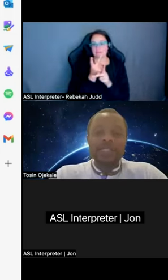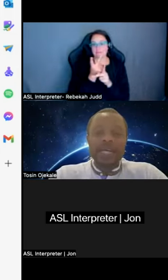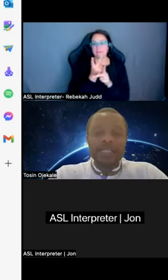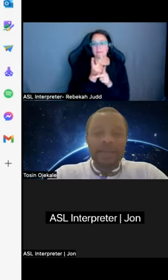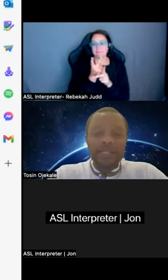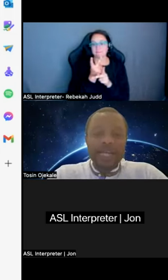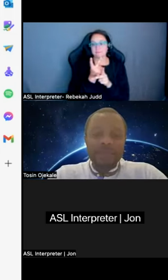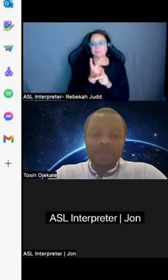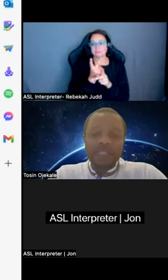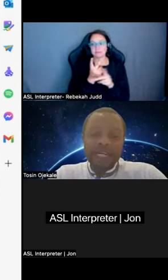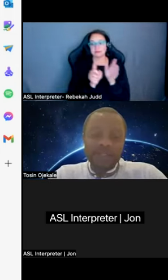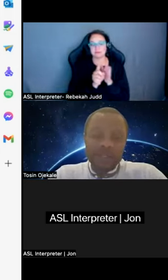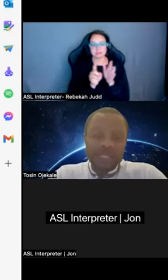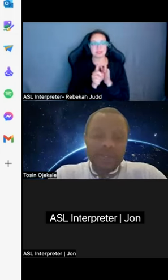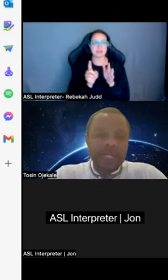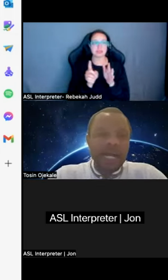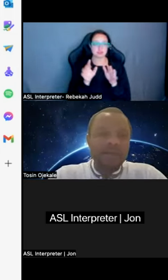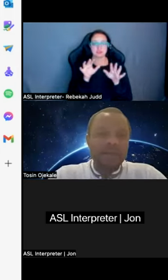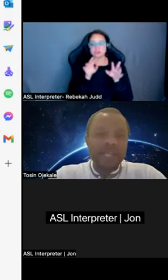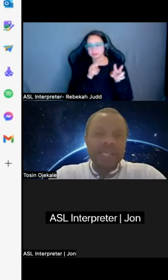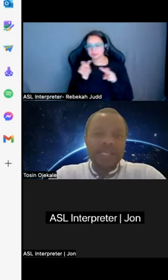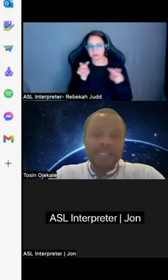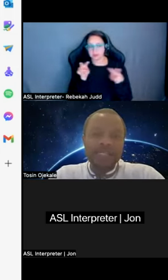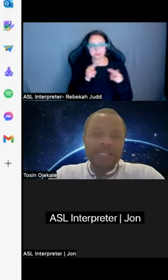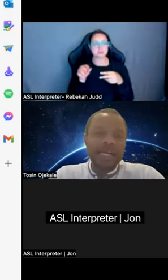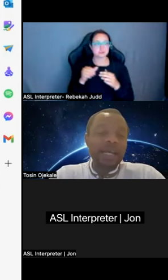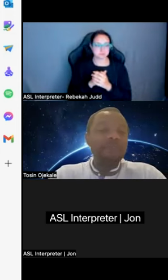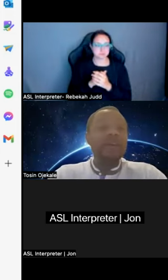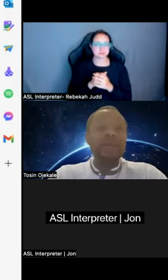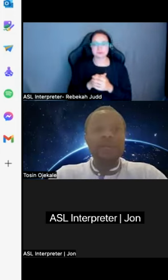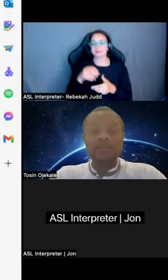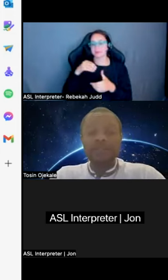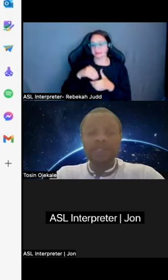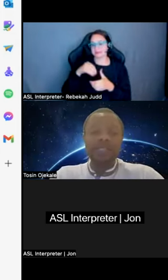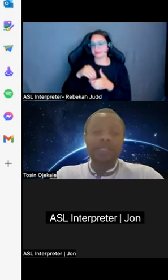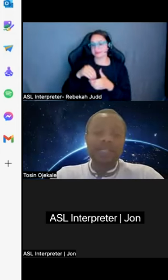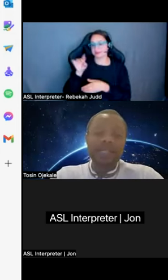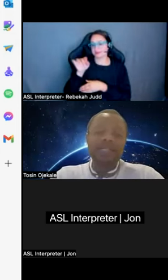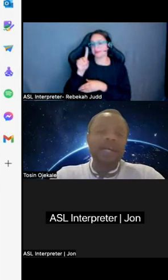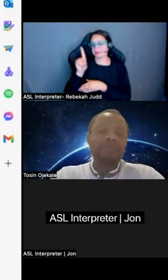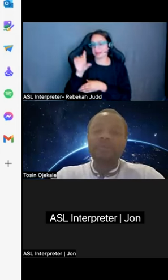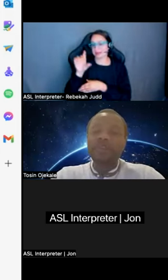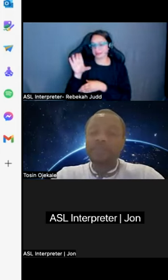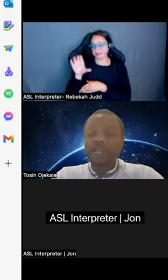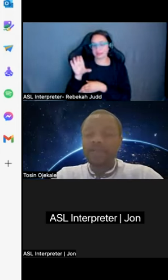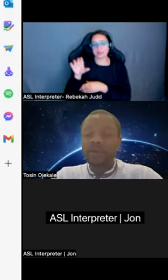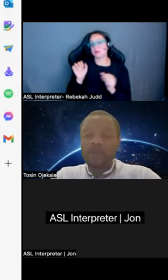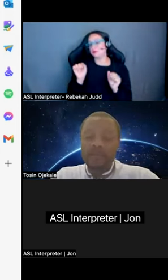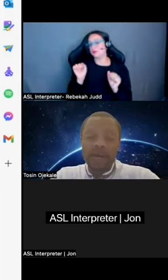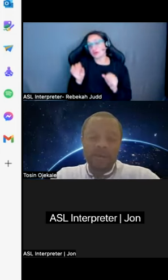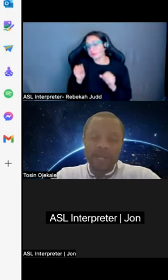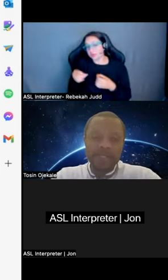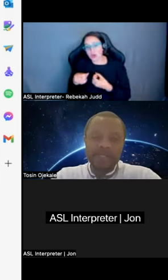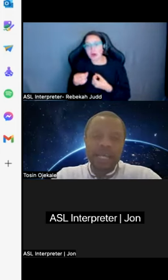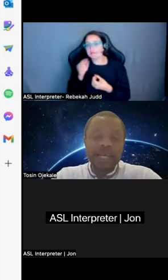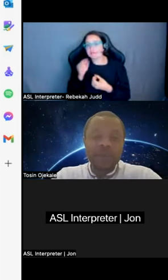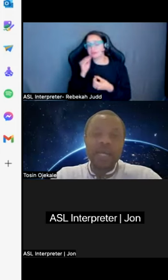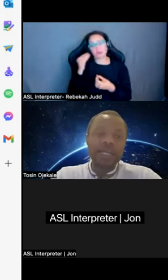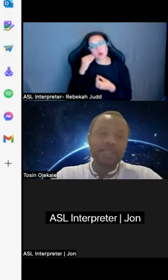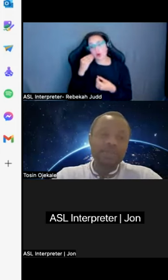So these are the different types of detectors that you can have within a data center environment, not just data center, office space, home